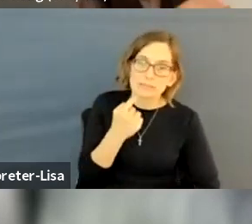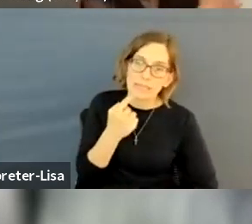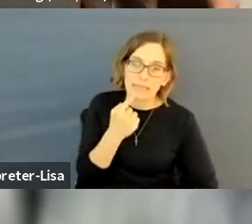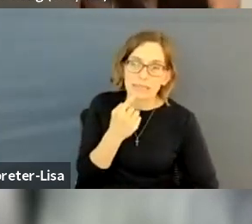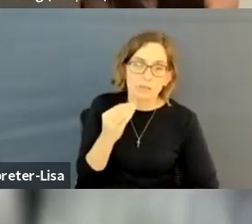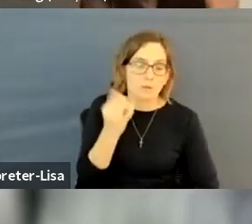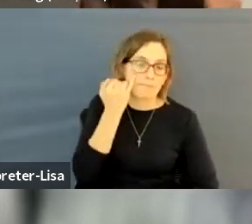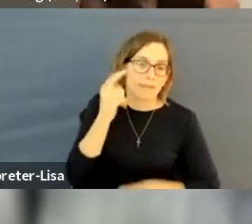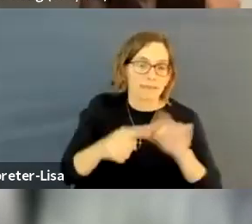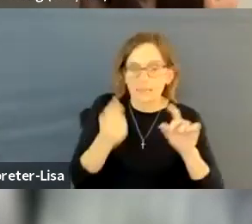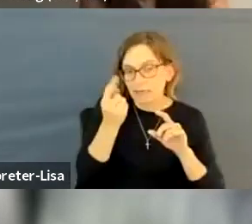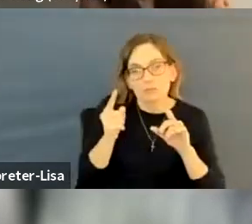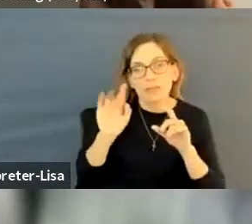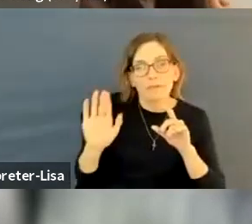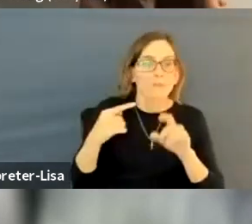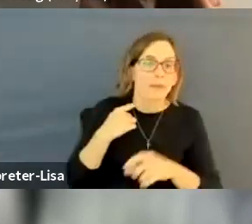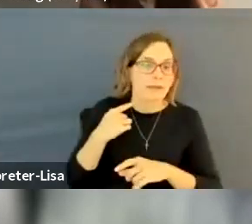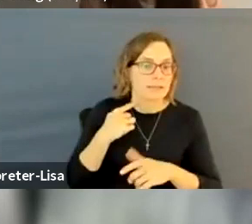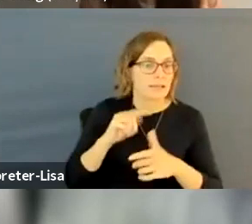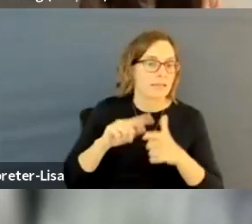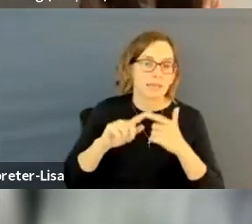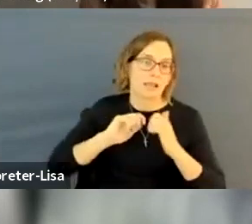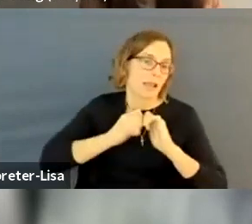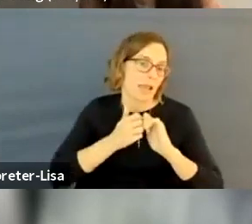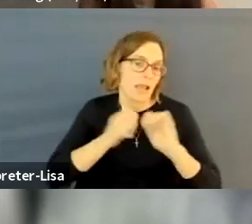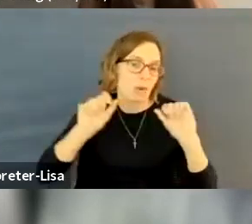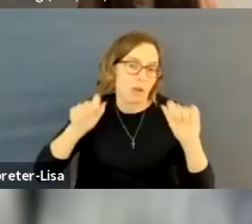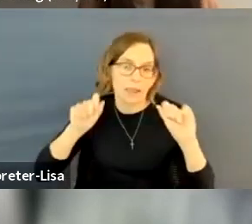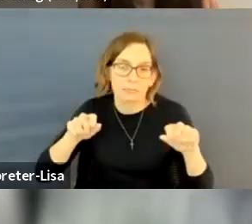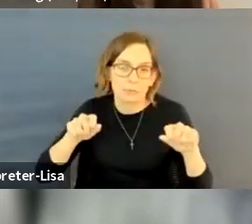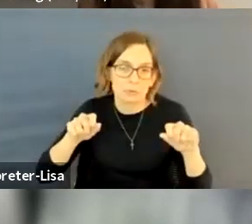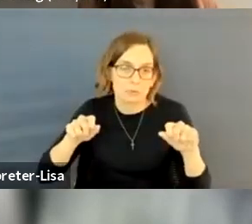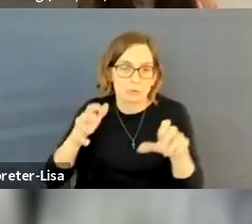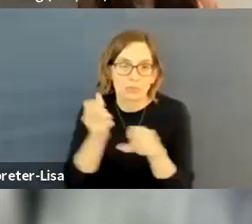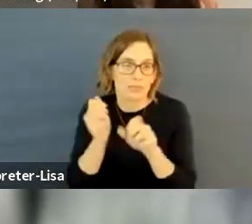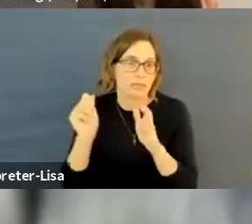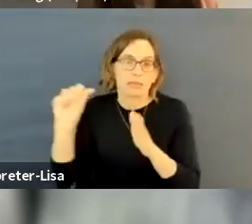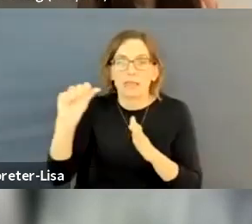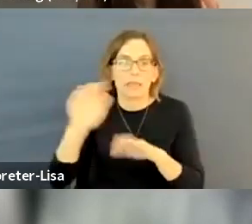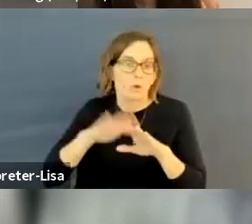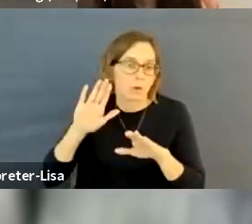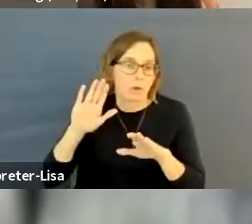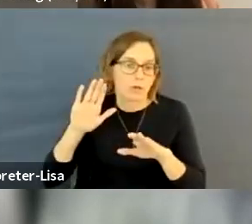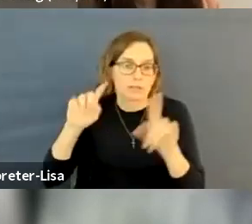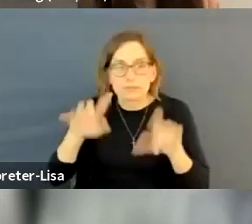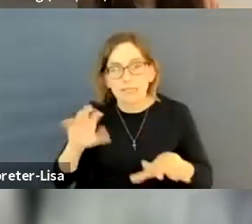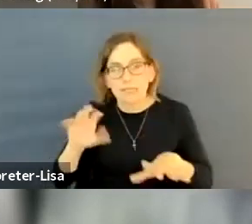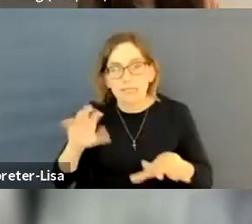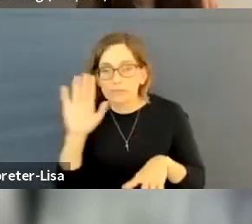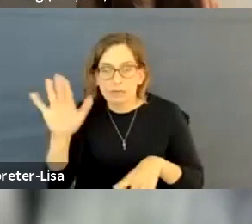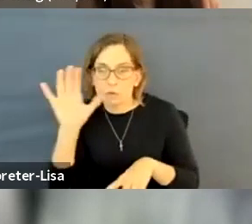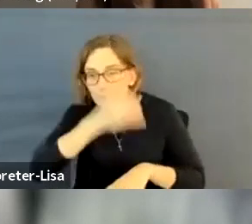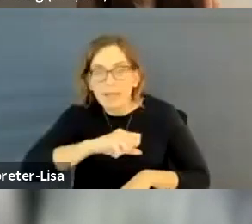if I can't understand her through her accent, then how would I be able to get an A on a test or understand this